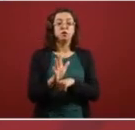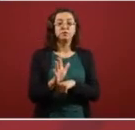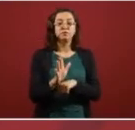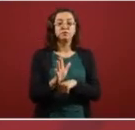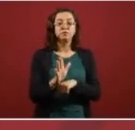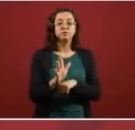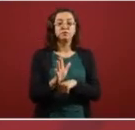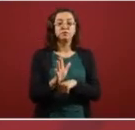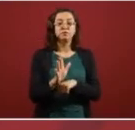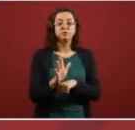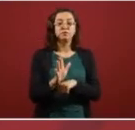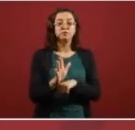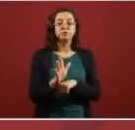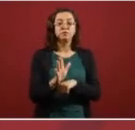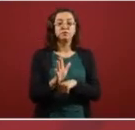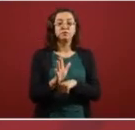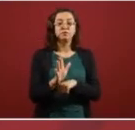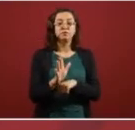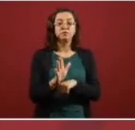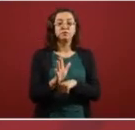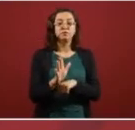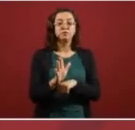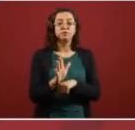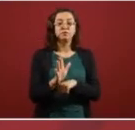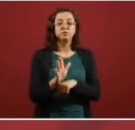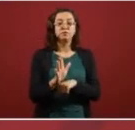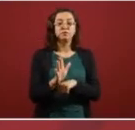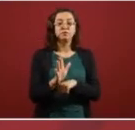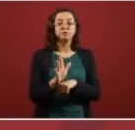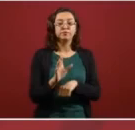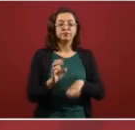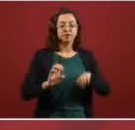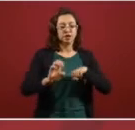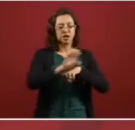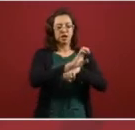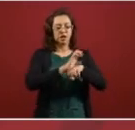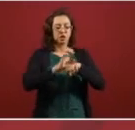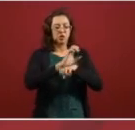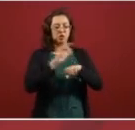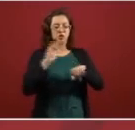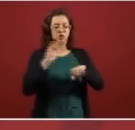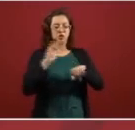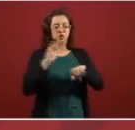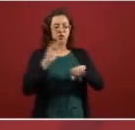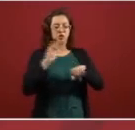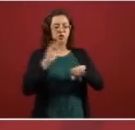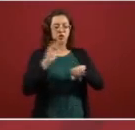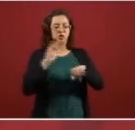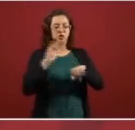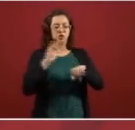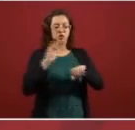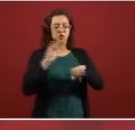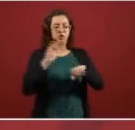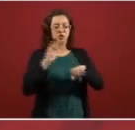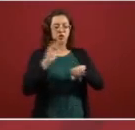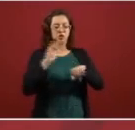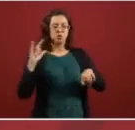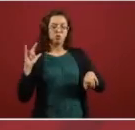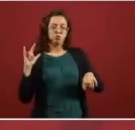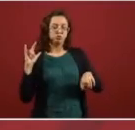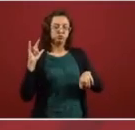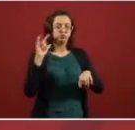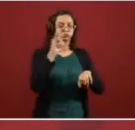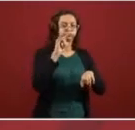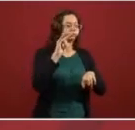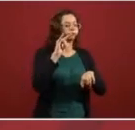ya estando. Then we had to go around Ecuador. En vuelo. Because once we were in flight.